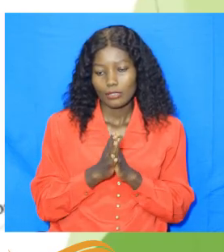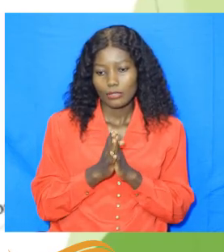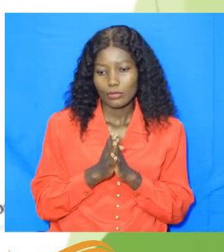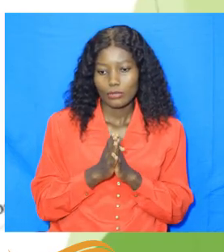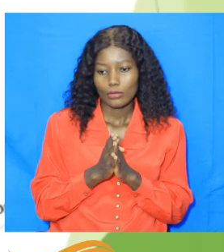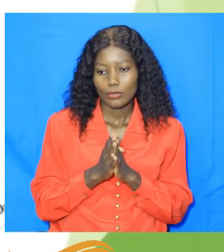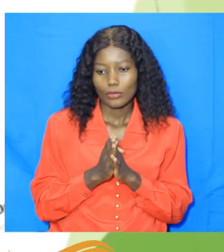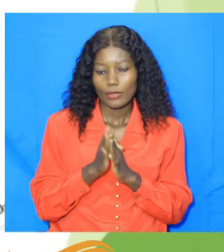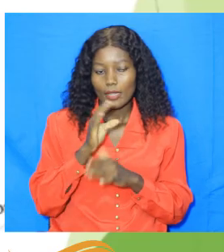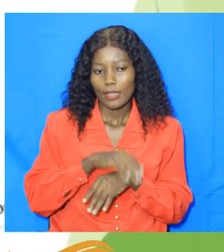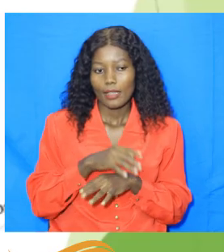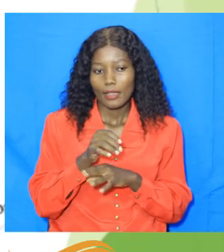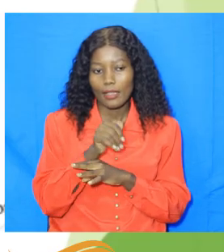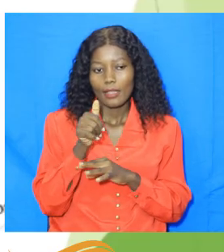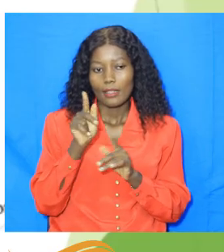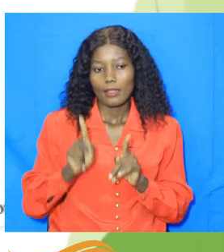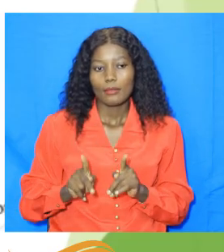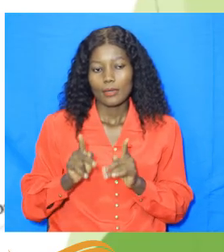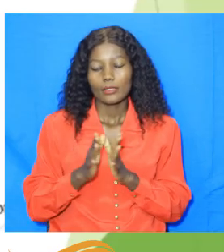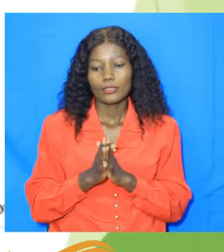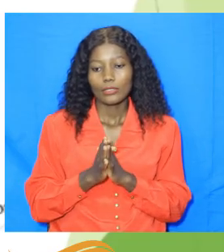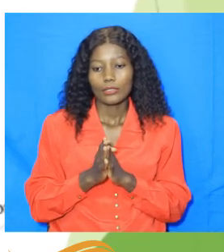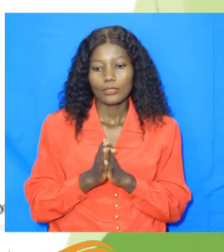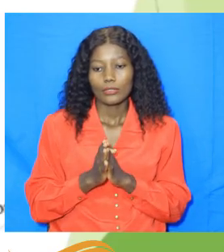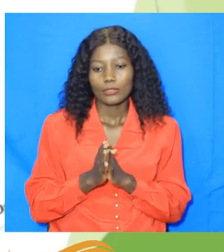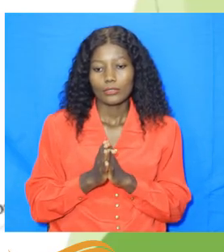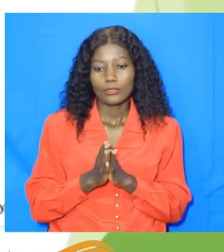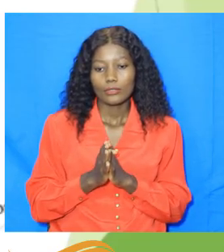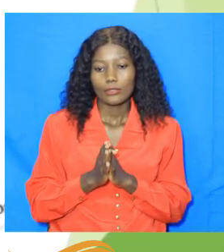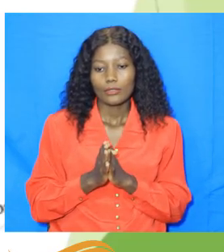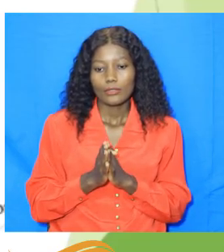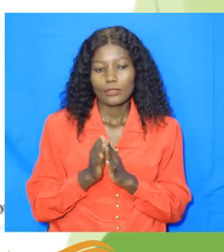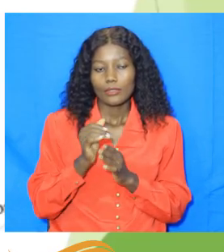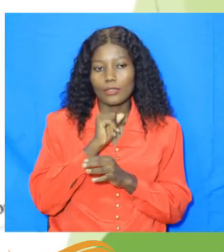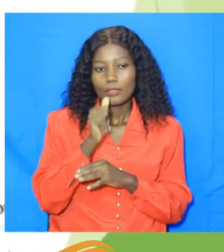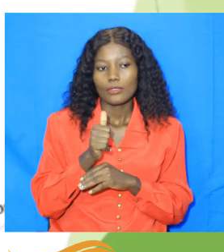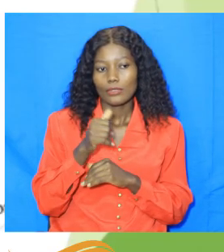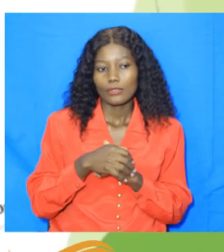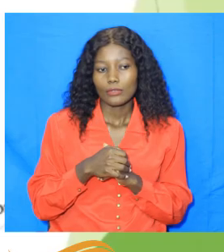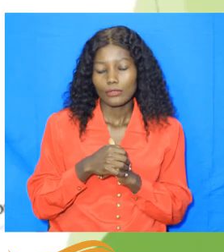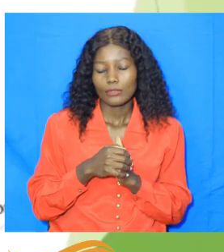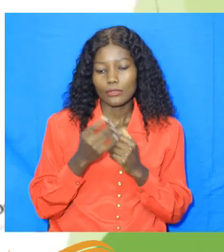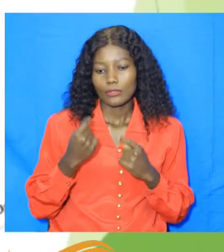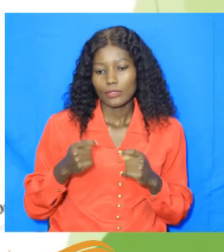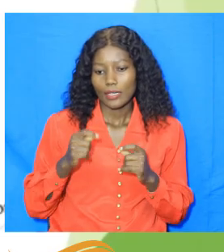opponent's arms or karategi with one hand without immediately attempting. So